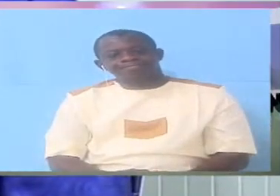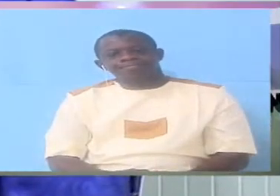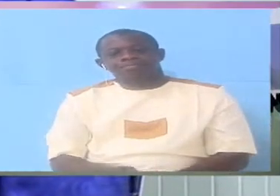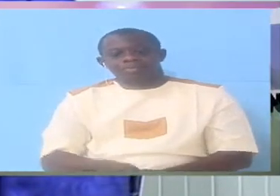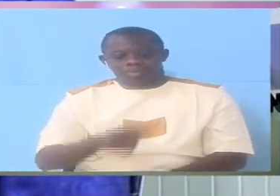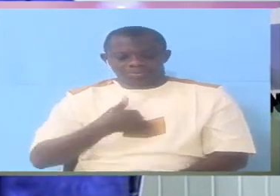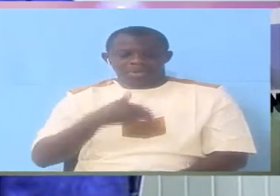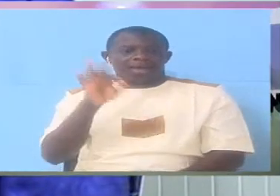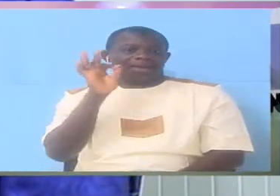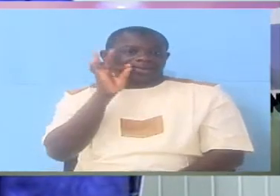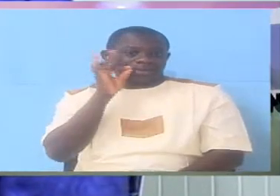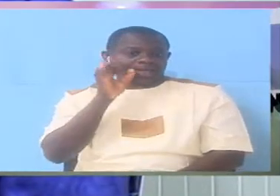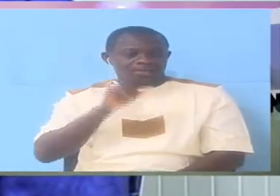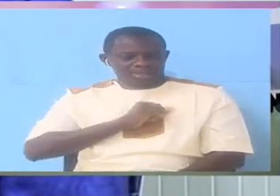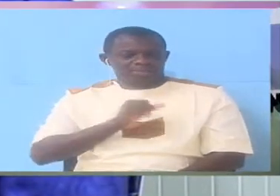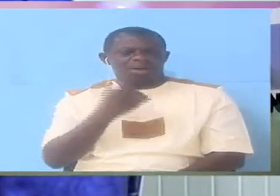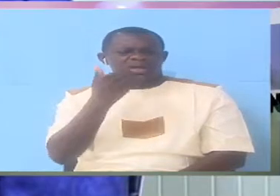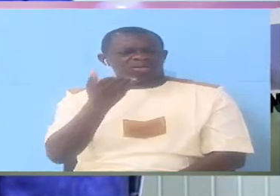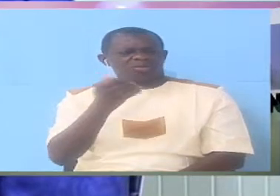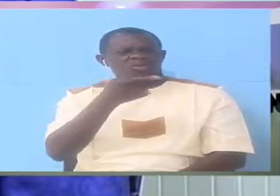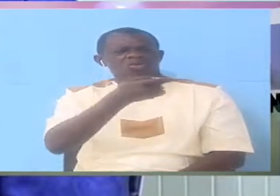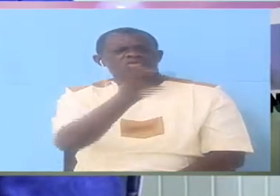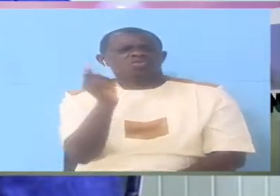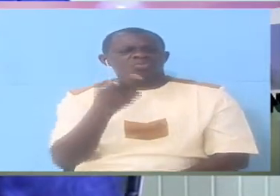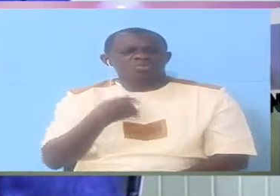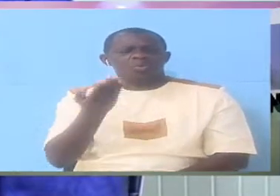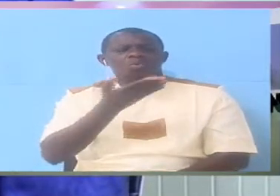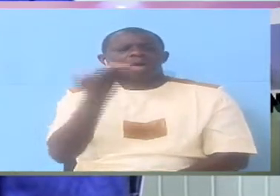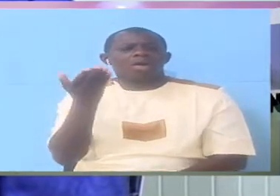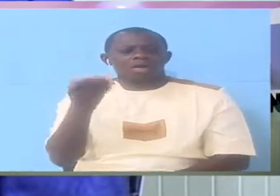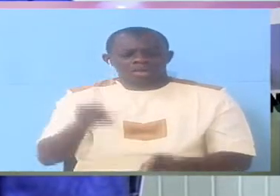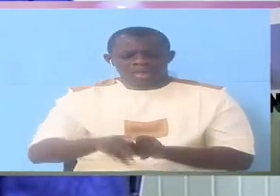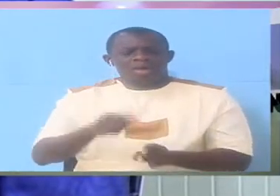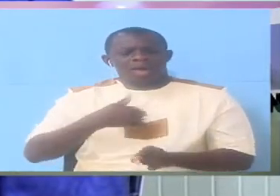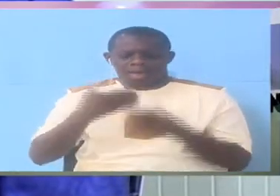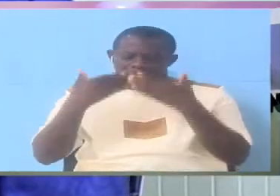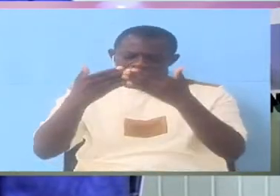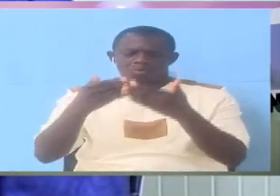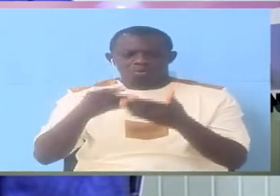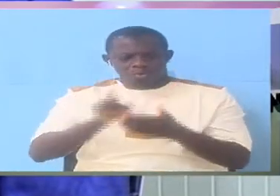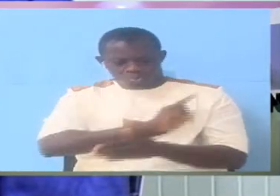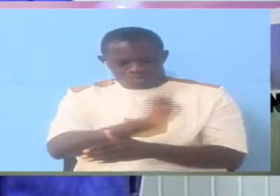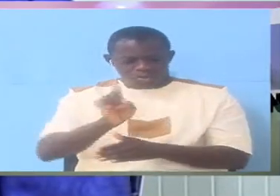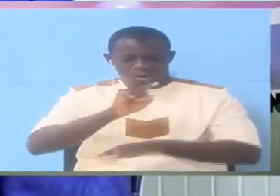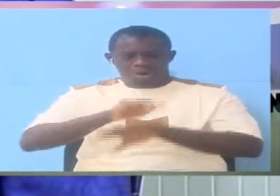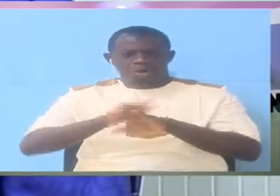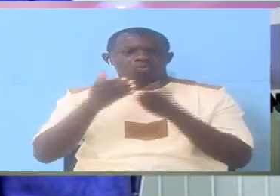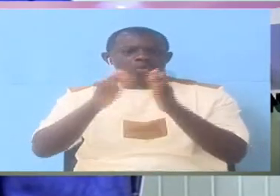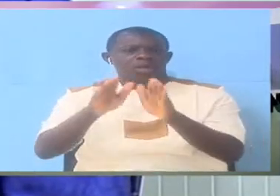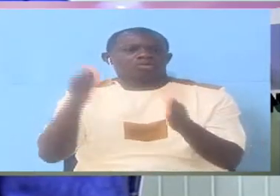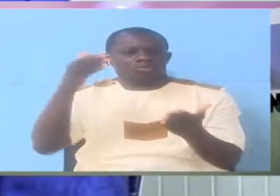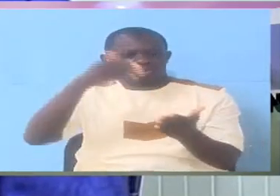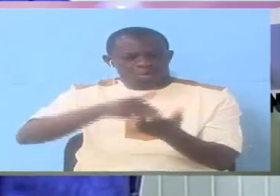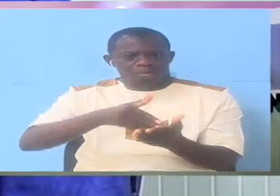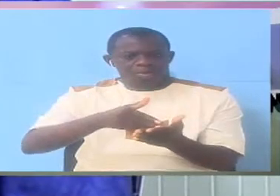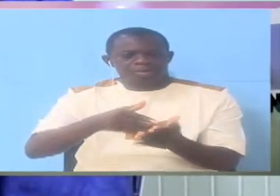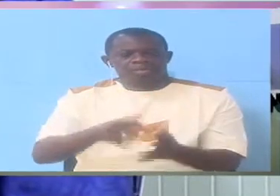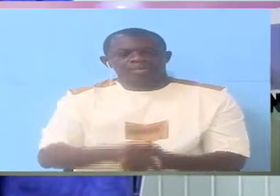I answered and he asked me, where are you? I told him, we are on our way coming.